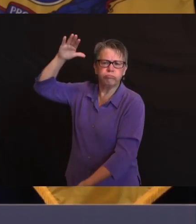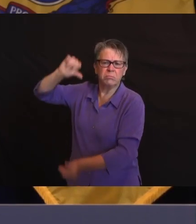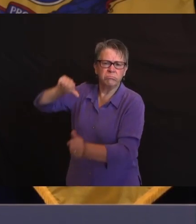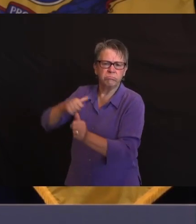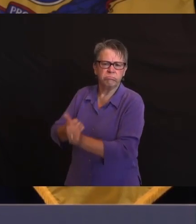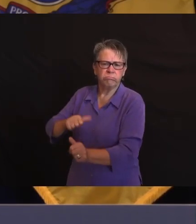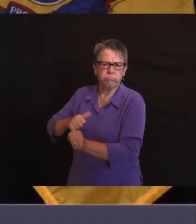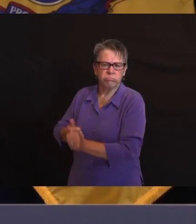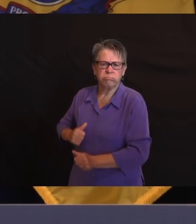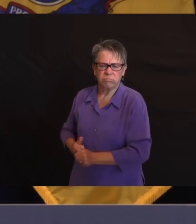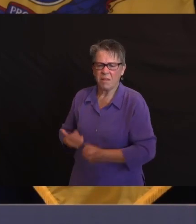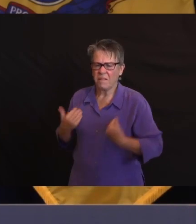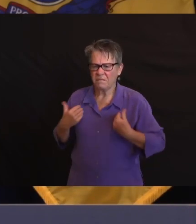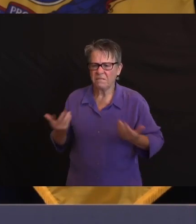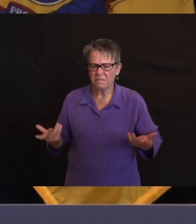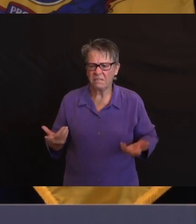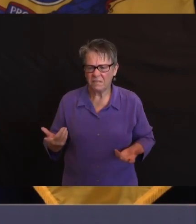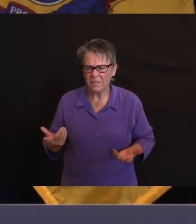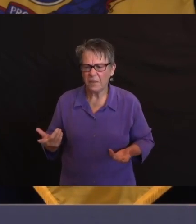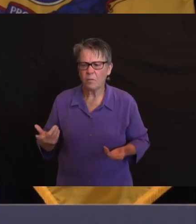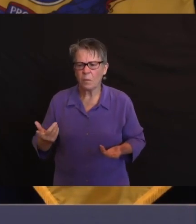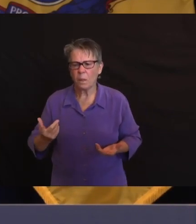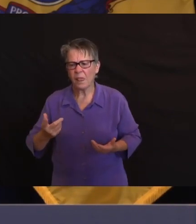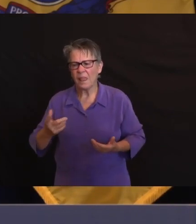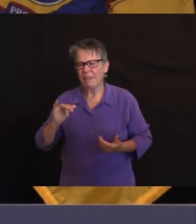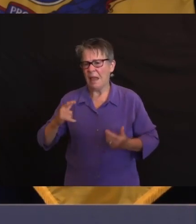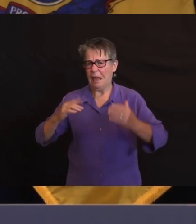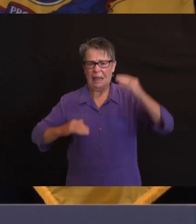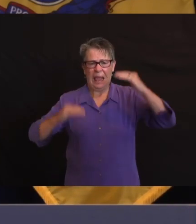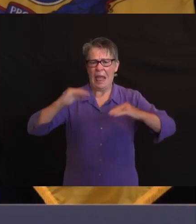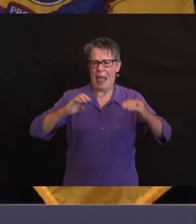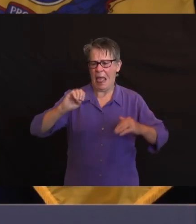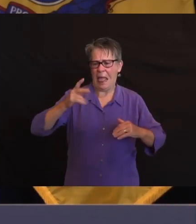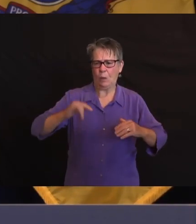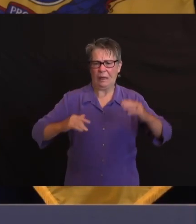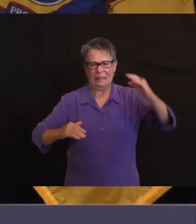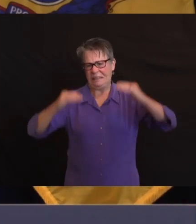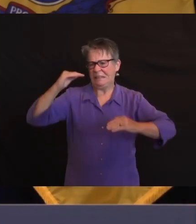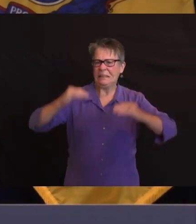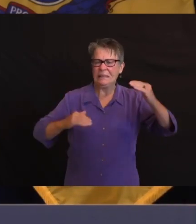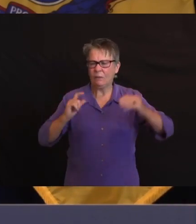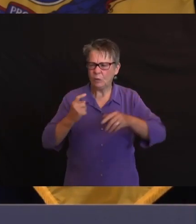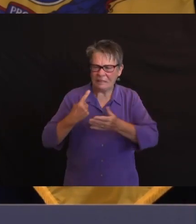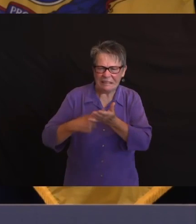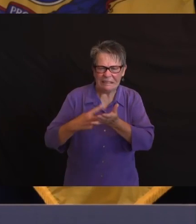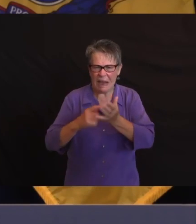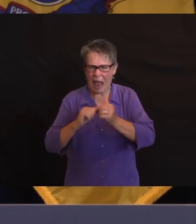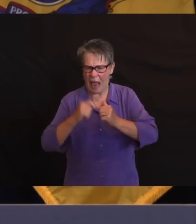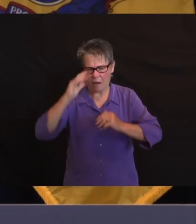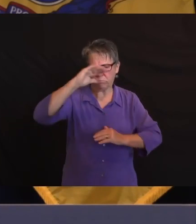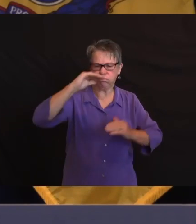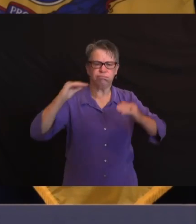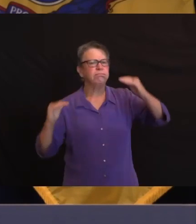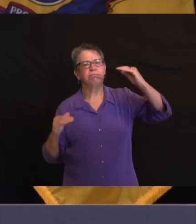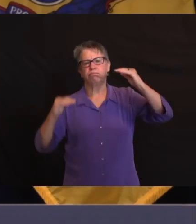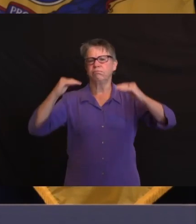priorities. And I think we're going to need to come back to you in terms of, you're asking how many of the 1,791 are